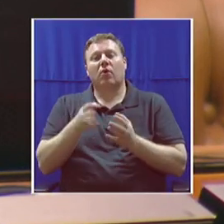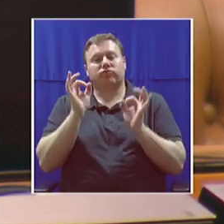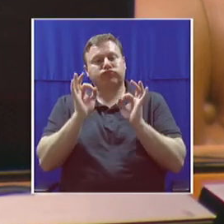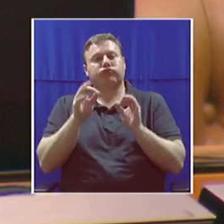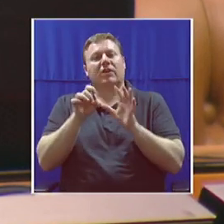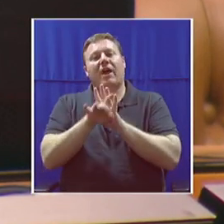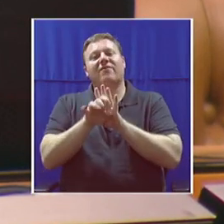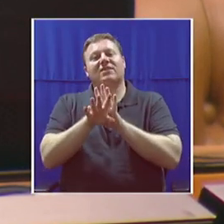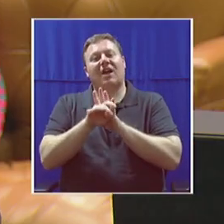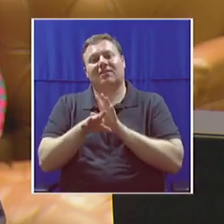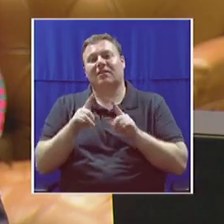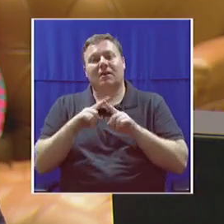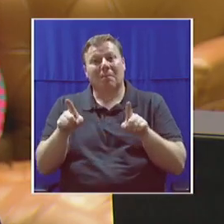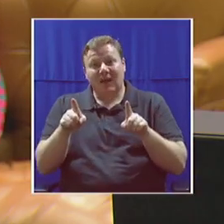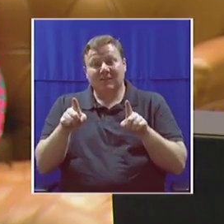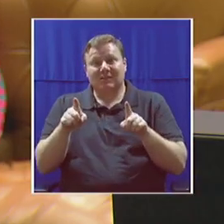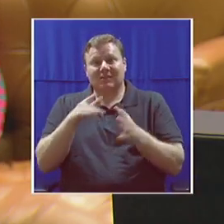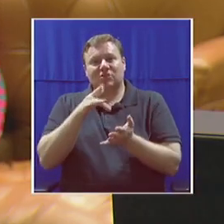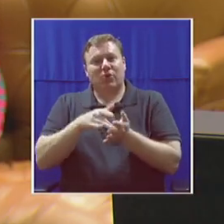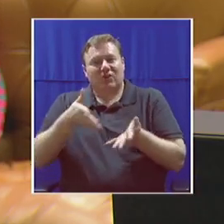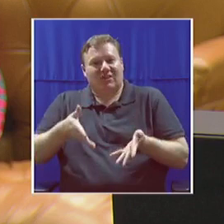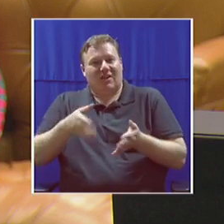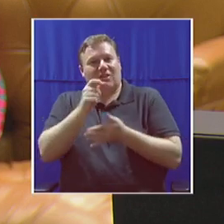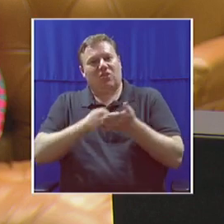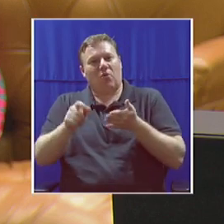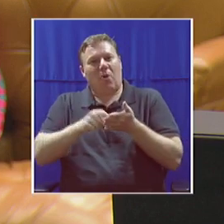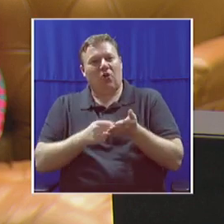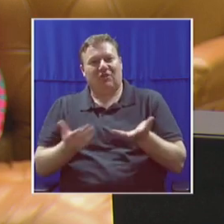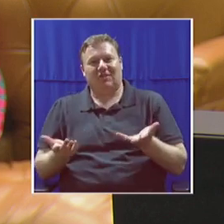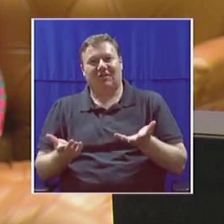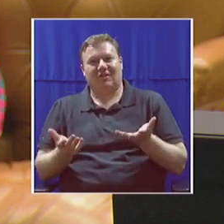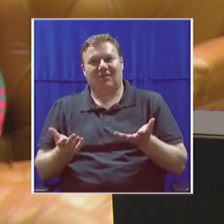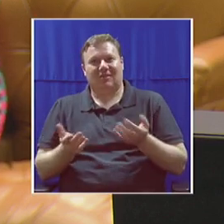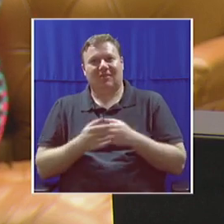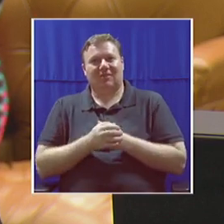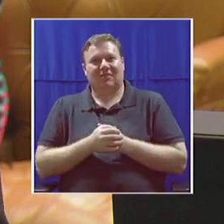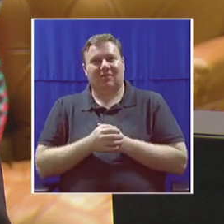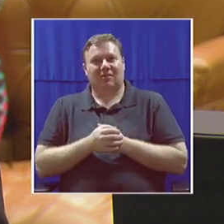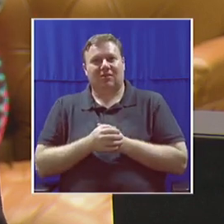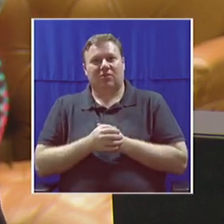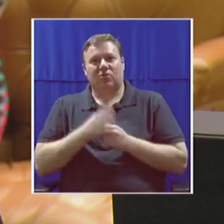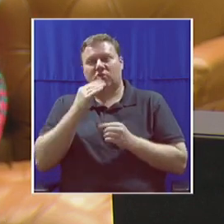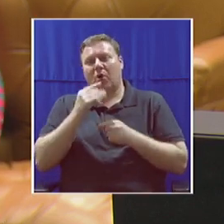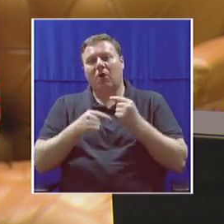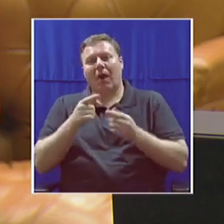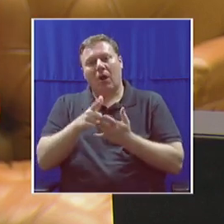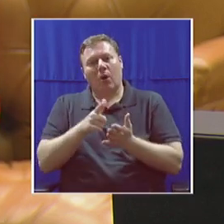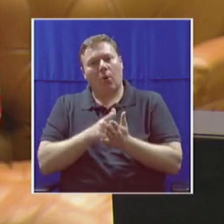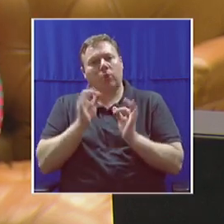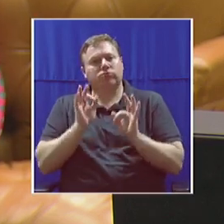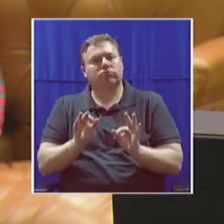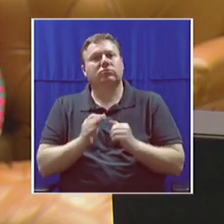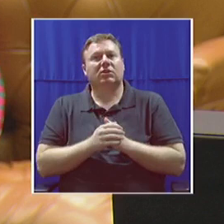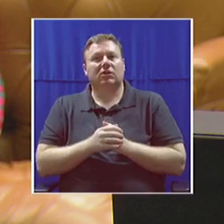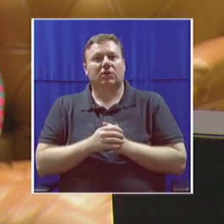ours with a democracy that we have and in that particular democracy you spoke about property Clause it would really